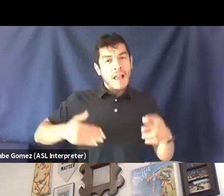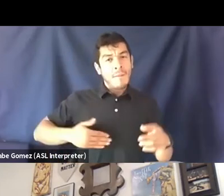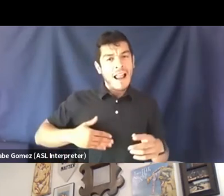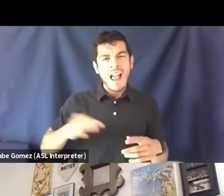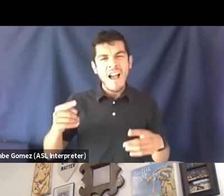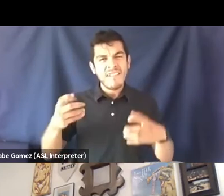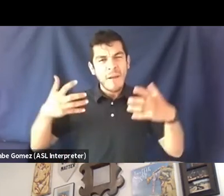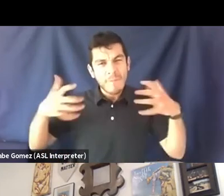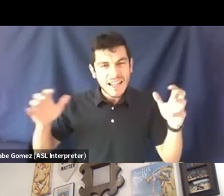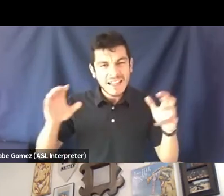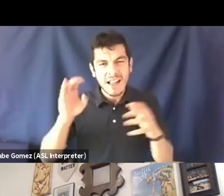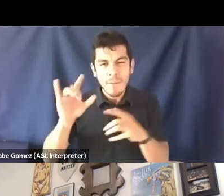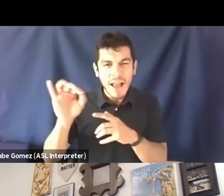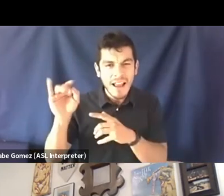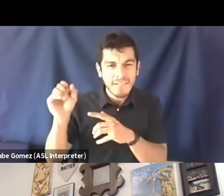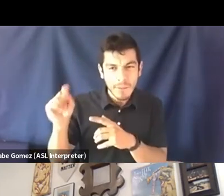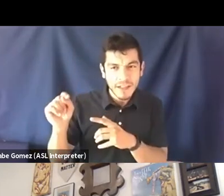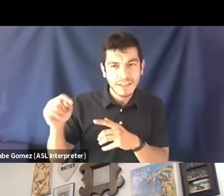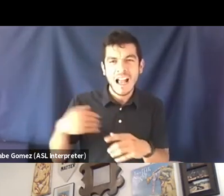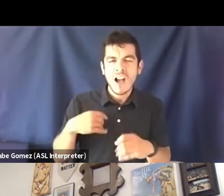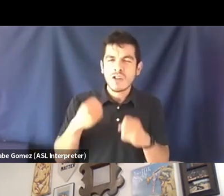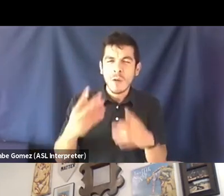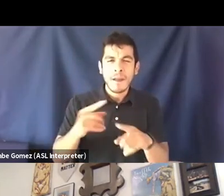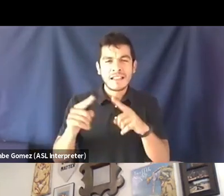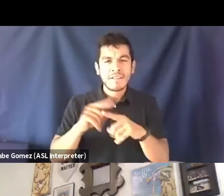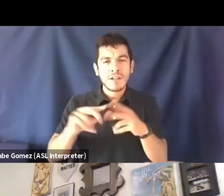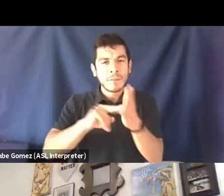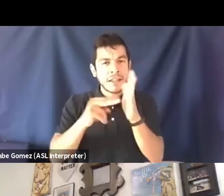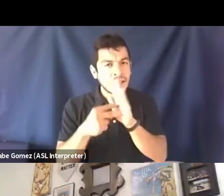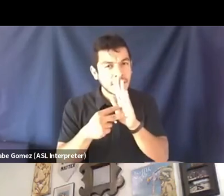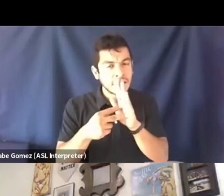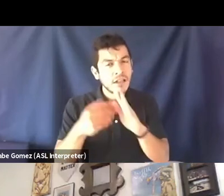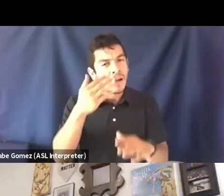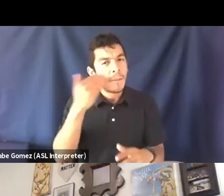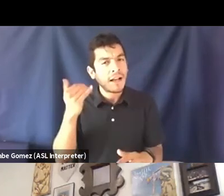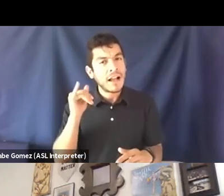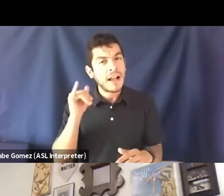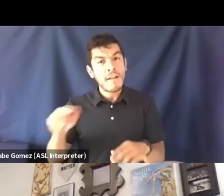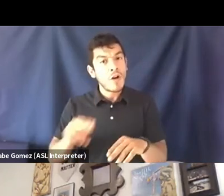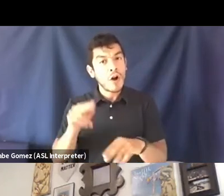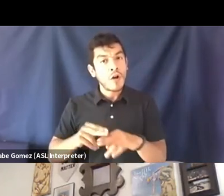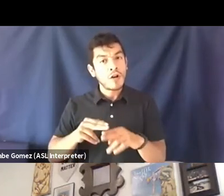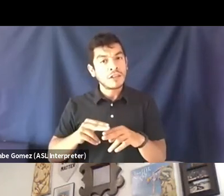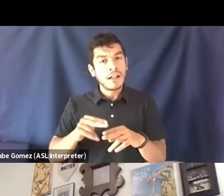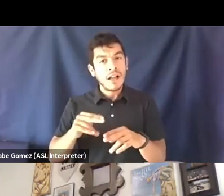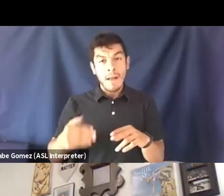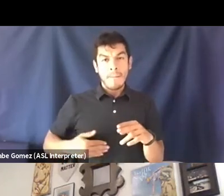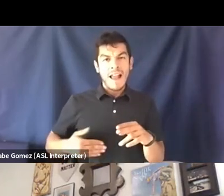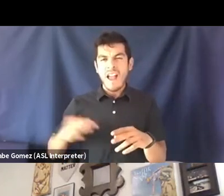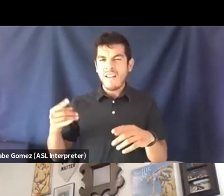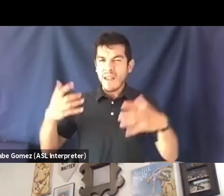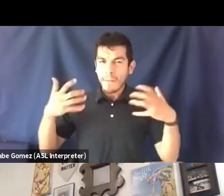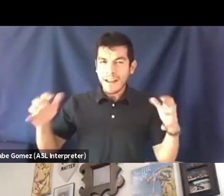is, it has so many different meanings to it, because of course, belly of the beast, meaning that in the heart,